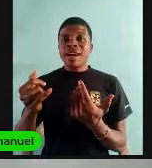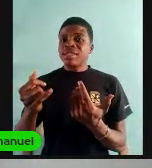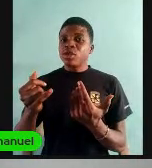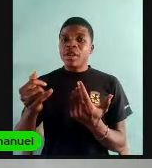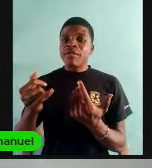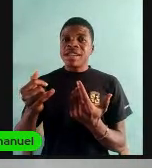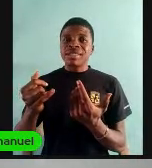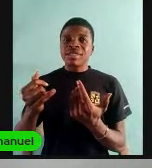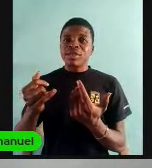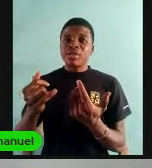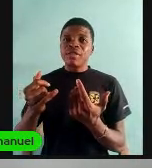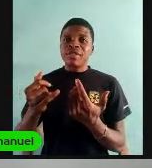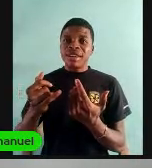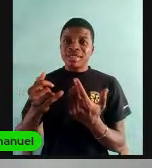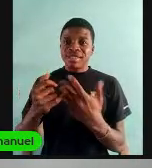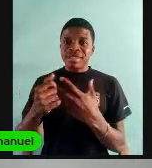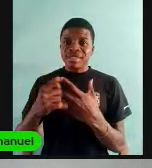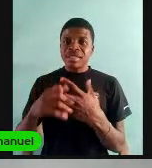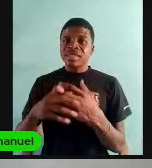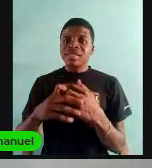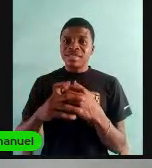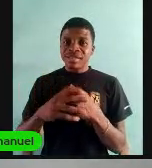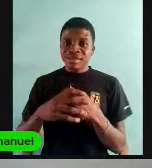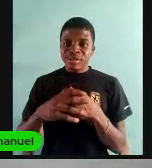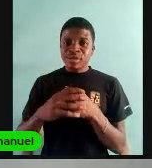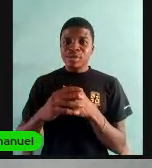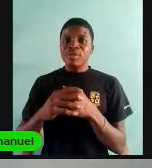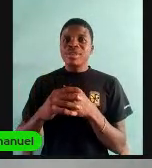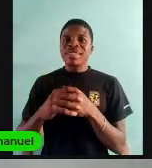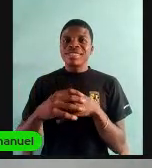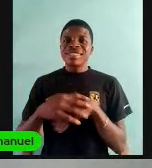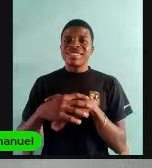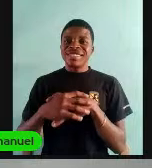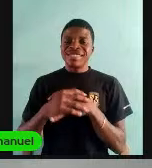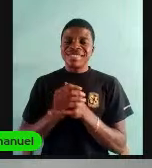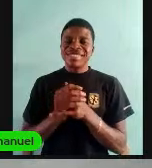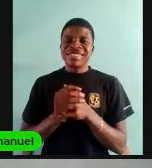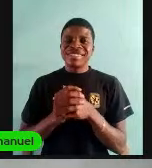make Your part, things easy. your part. This is the thing.